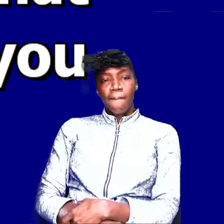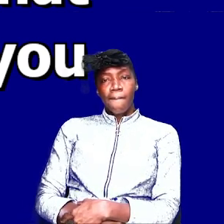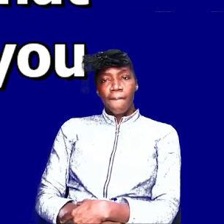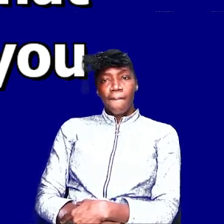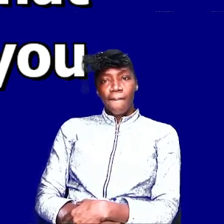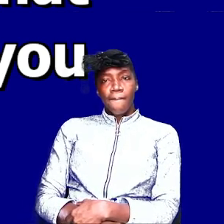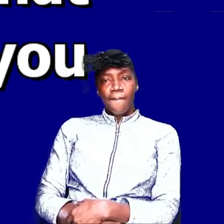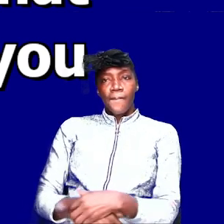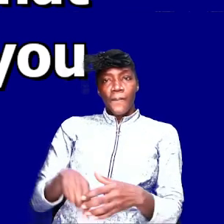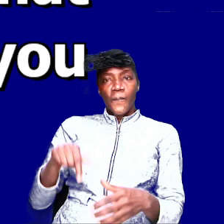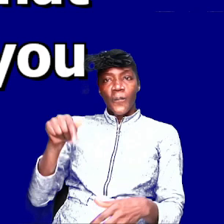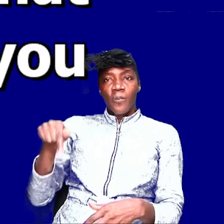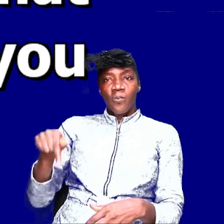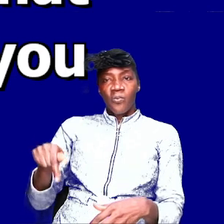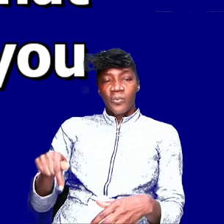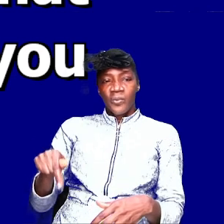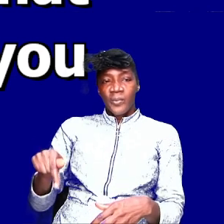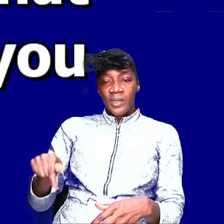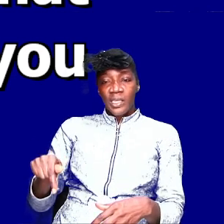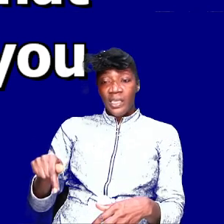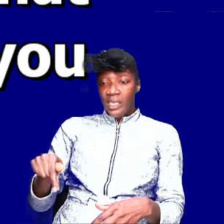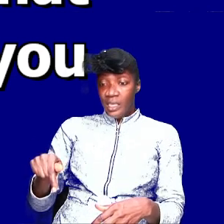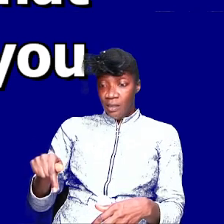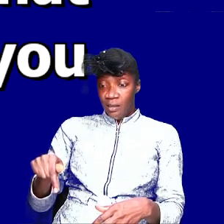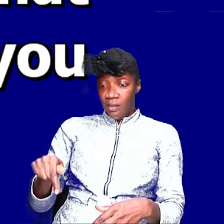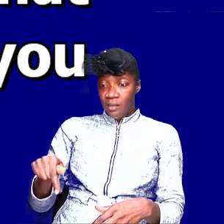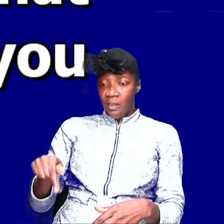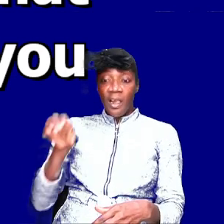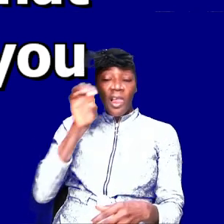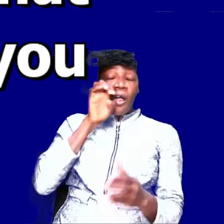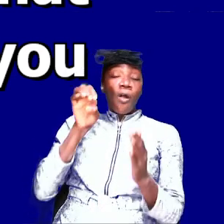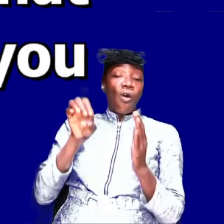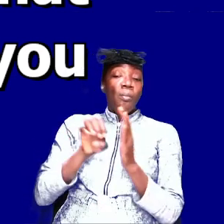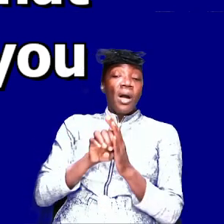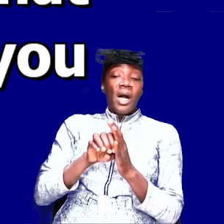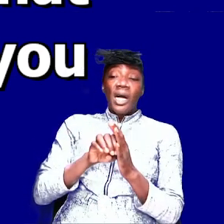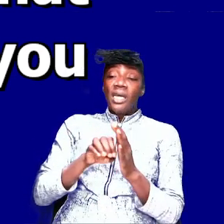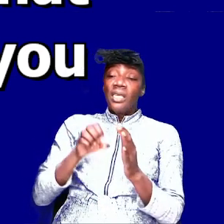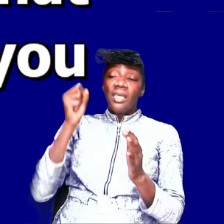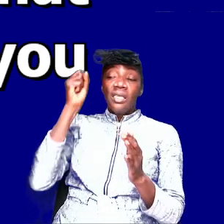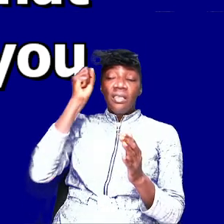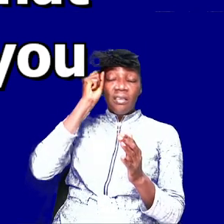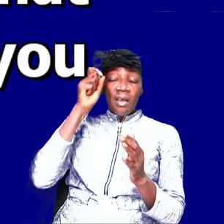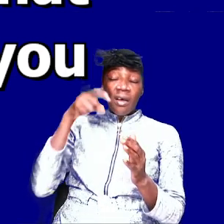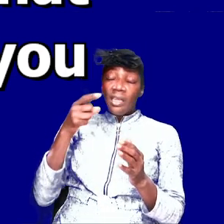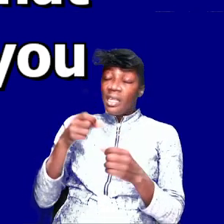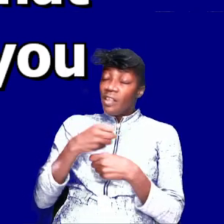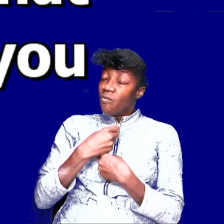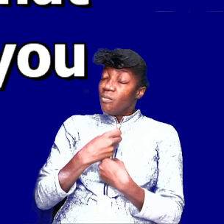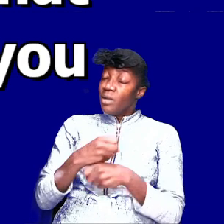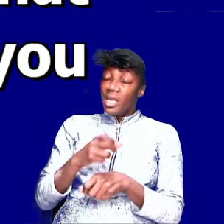So this adoration that the man give caused the people to sin.